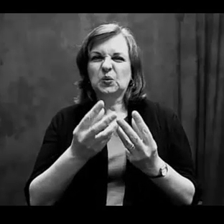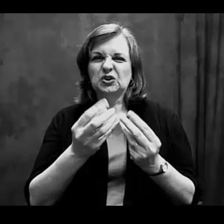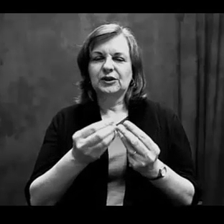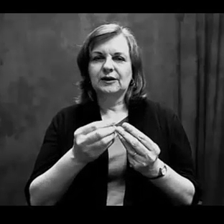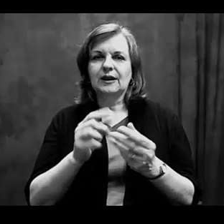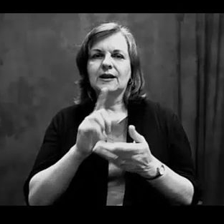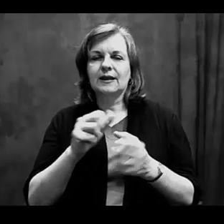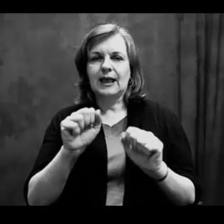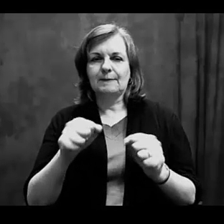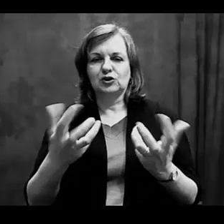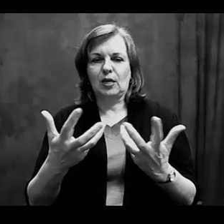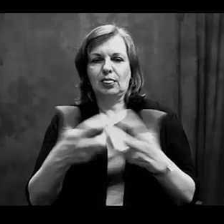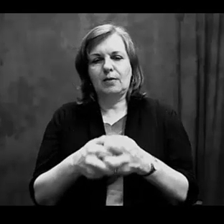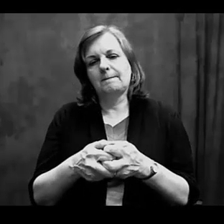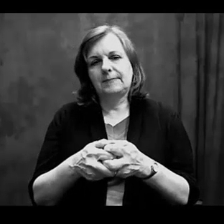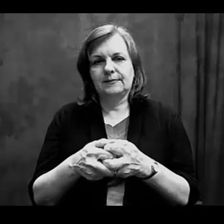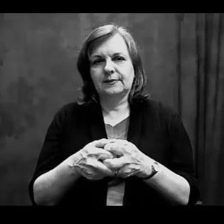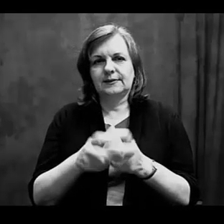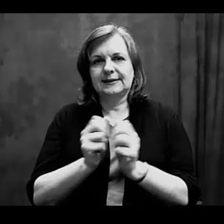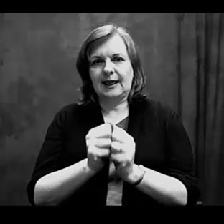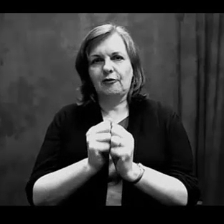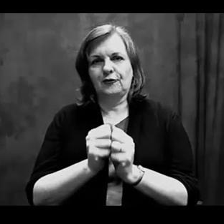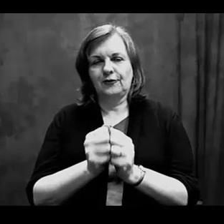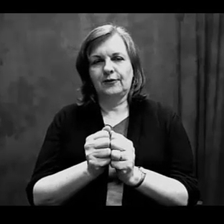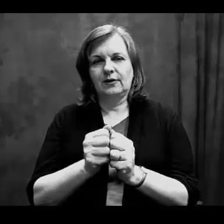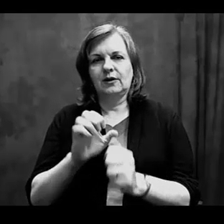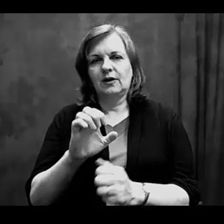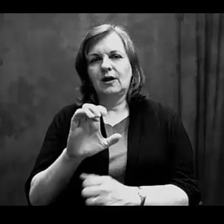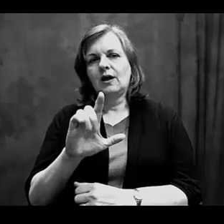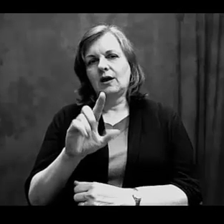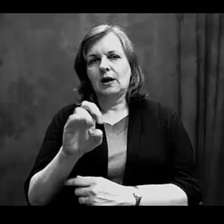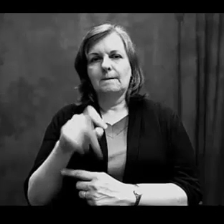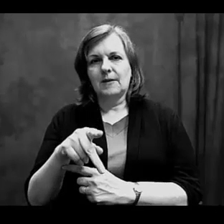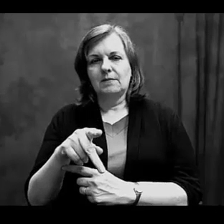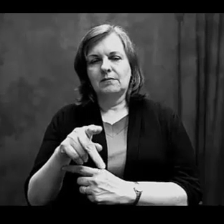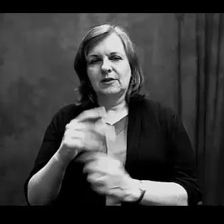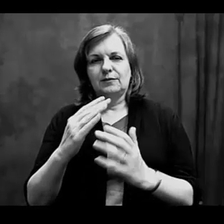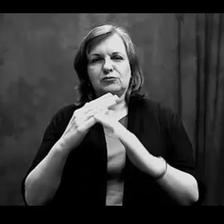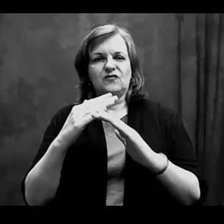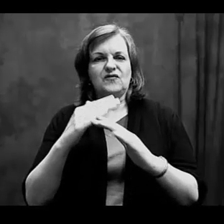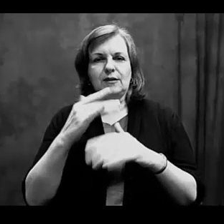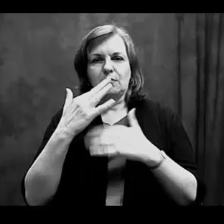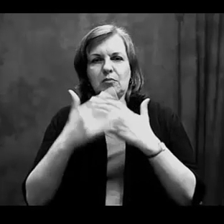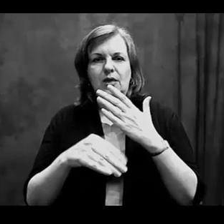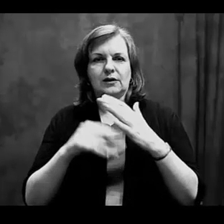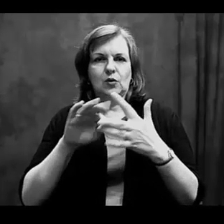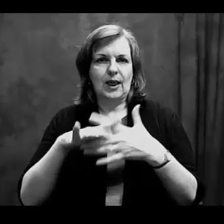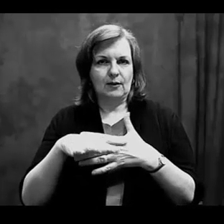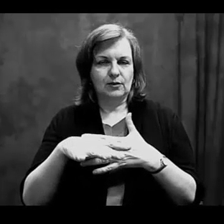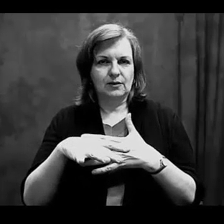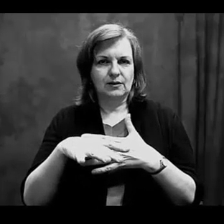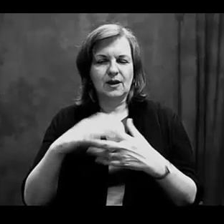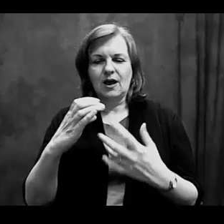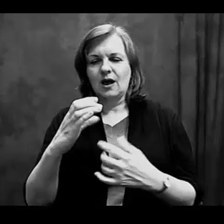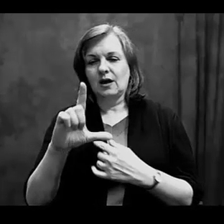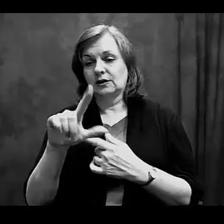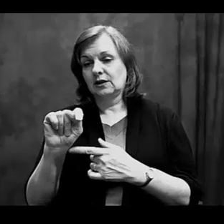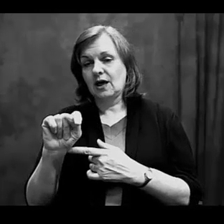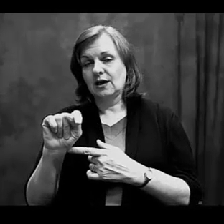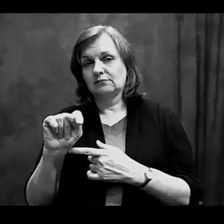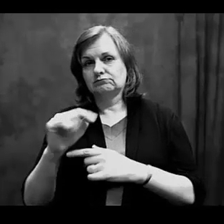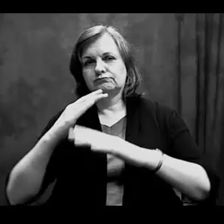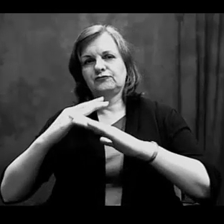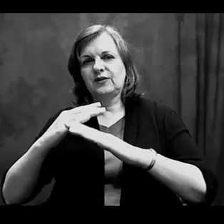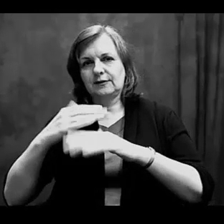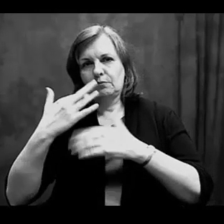We look at these as being very squishy and able to actually clump together. We want them to clump together so that they're going to keep you